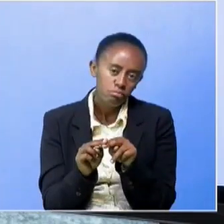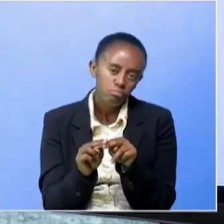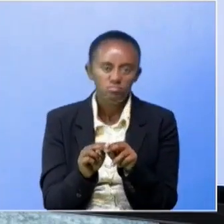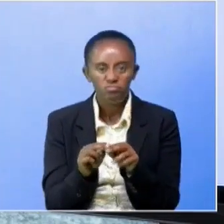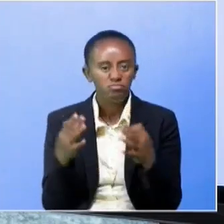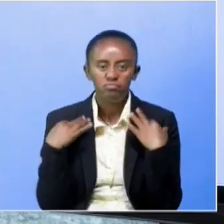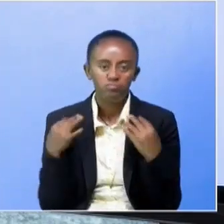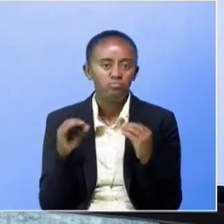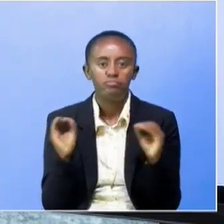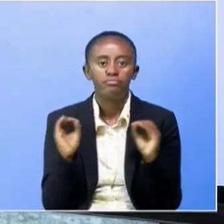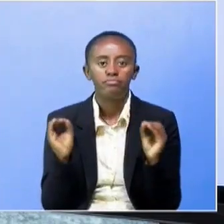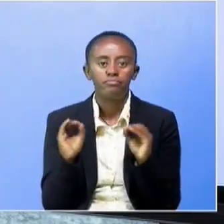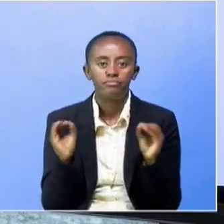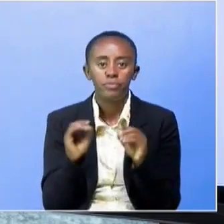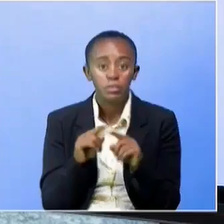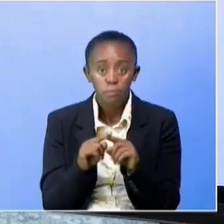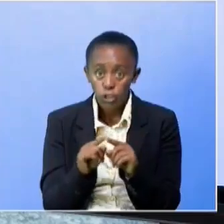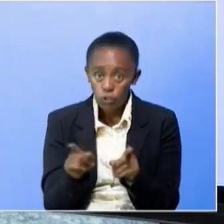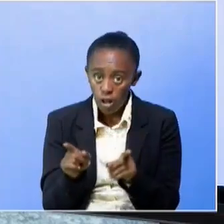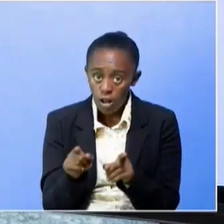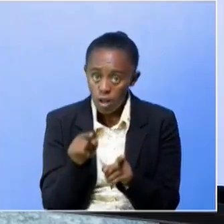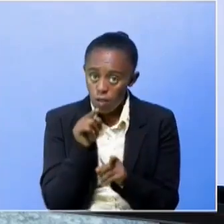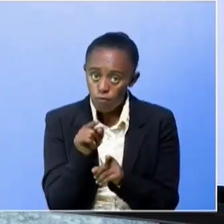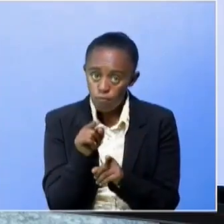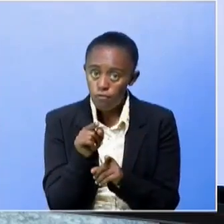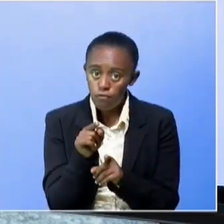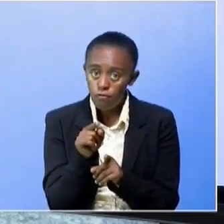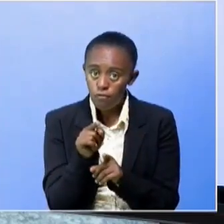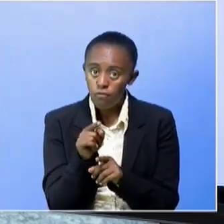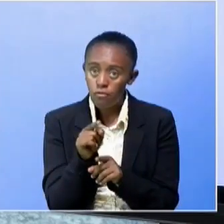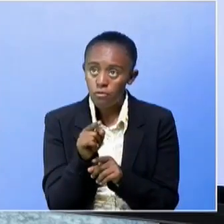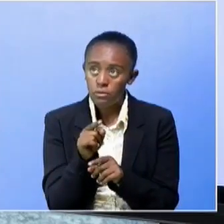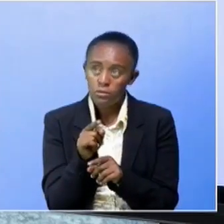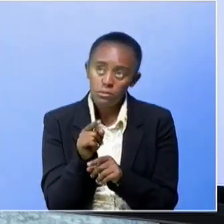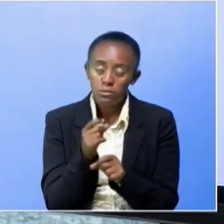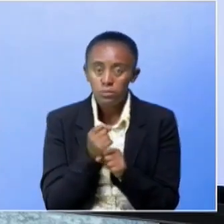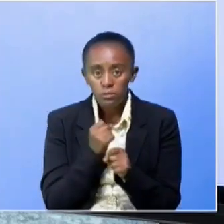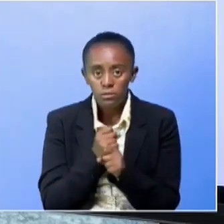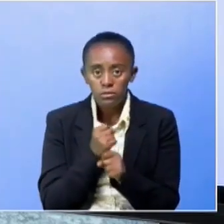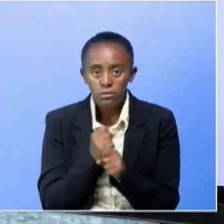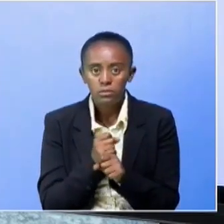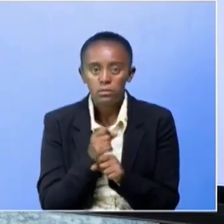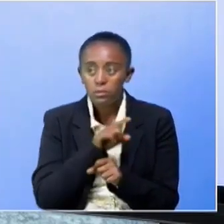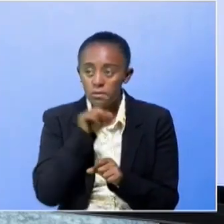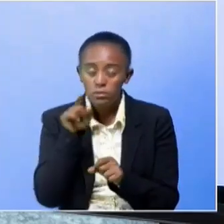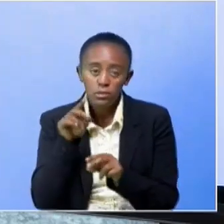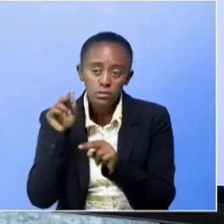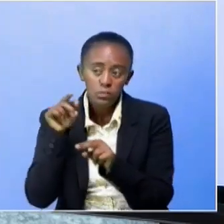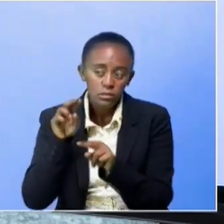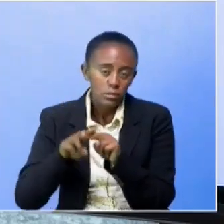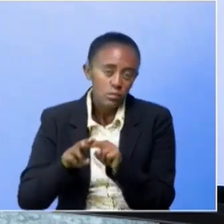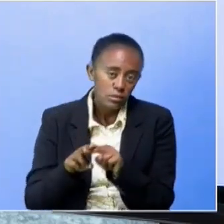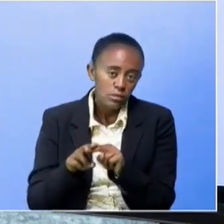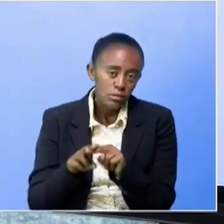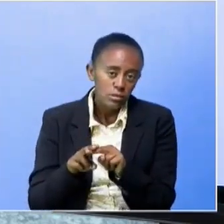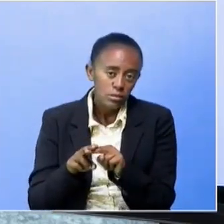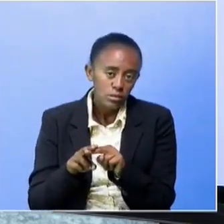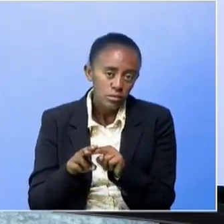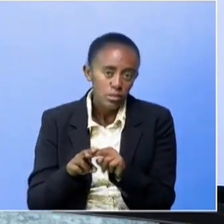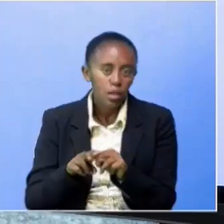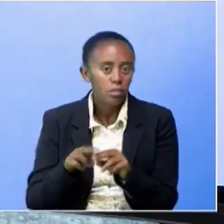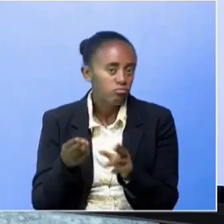you, especially if you have a job where you get to sit all day in a desk.